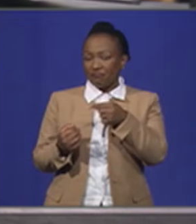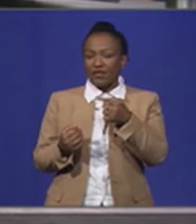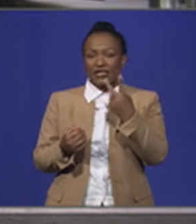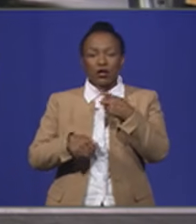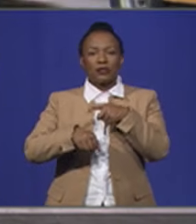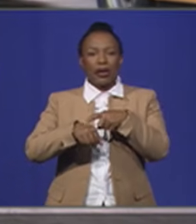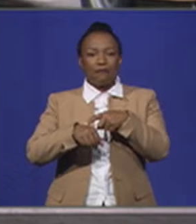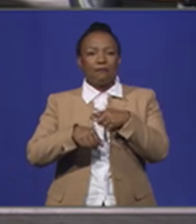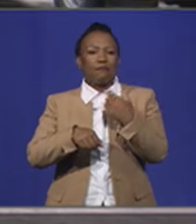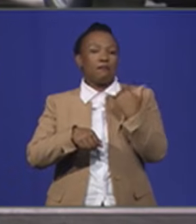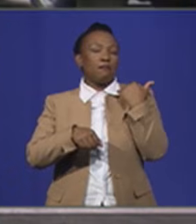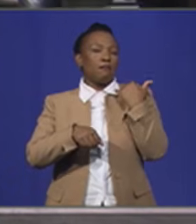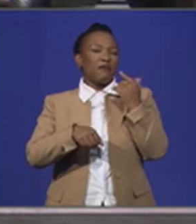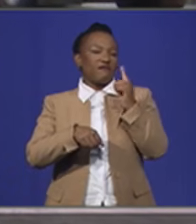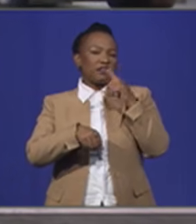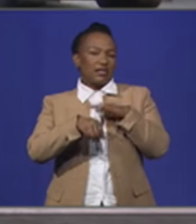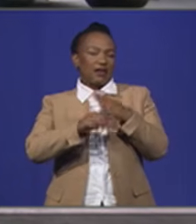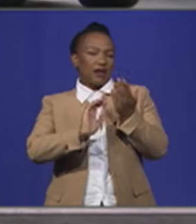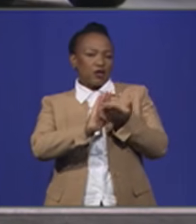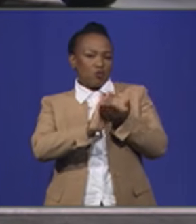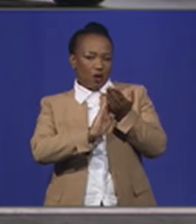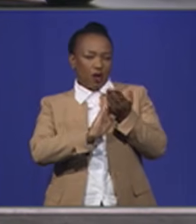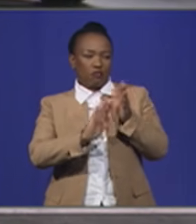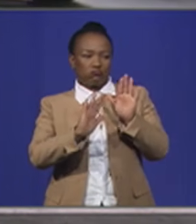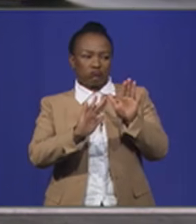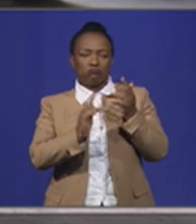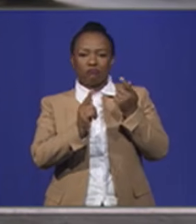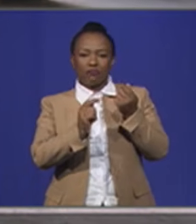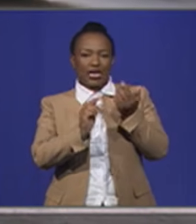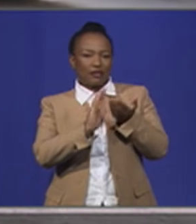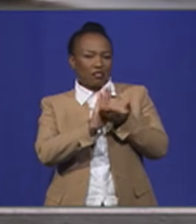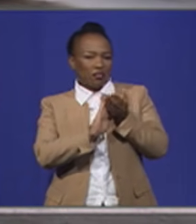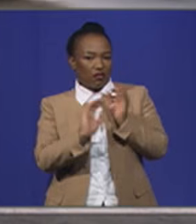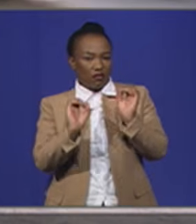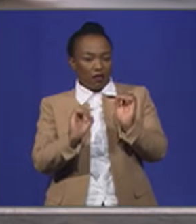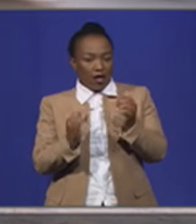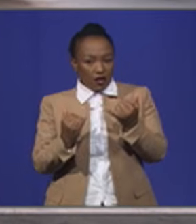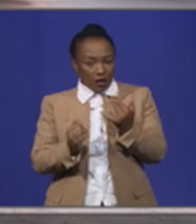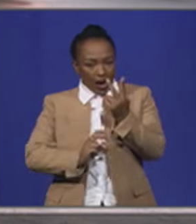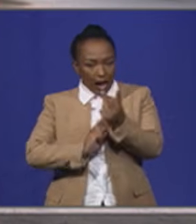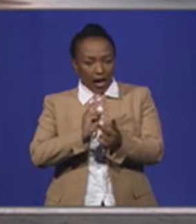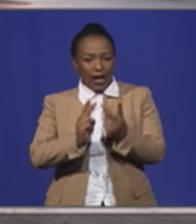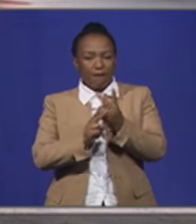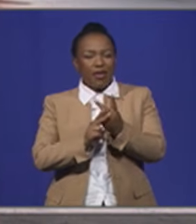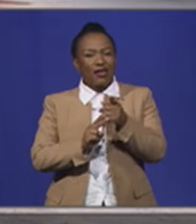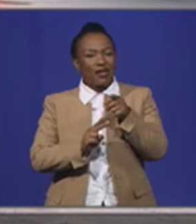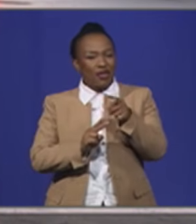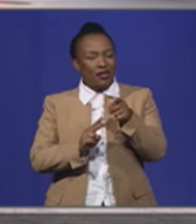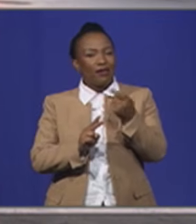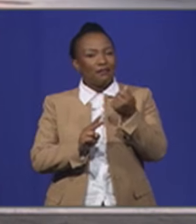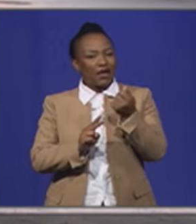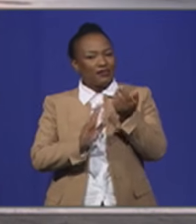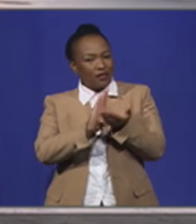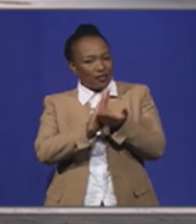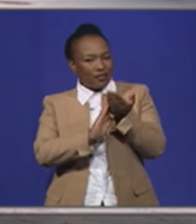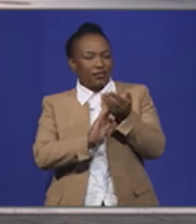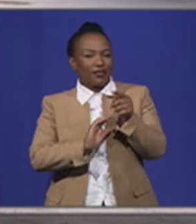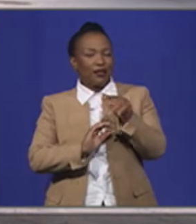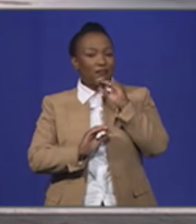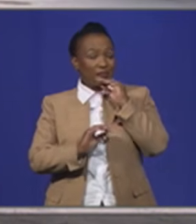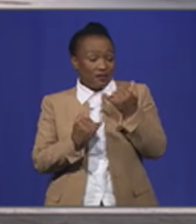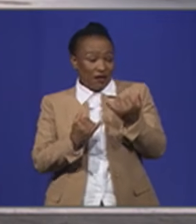bobedi ne inyolohile last time around. Ra emisa ra increase the prices inyolohile hape, so arena choice gore increase the prices. So for